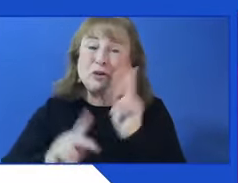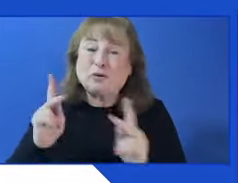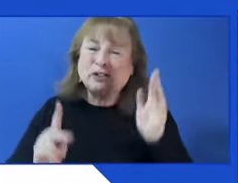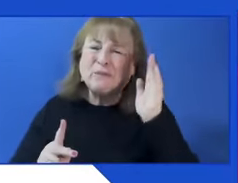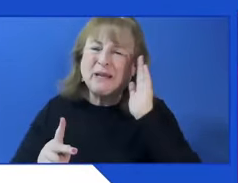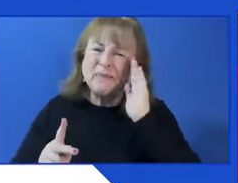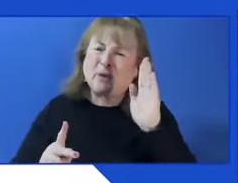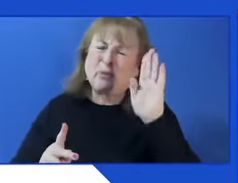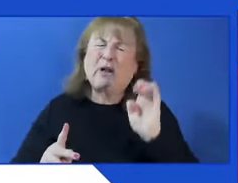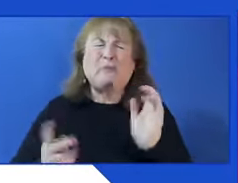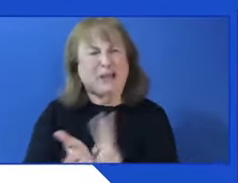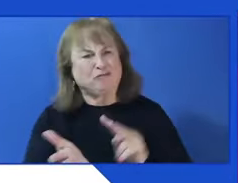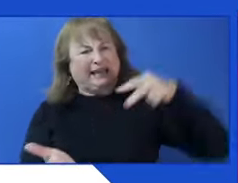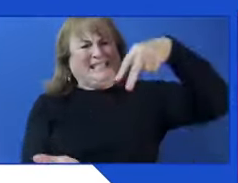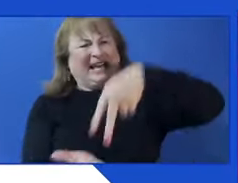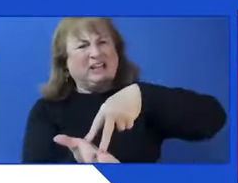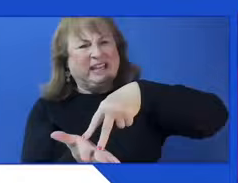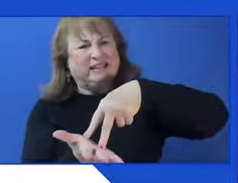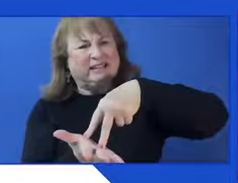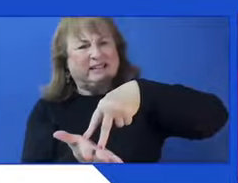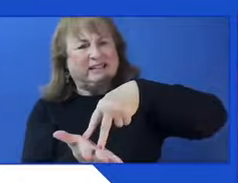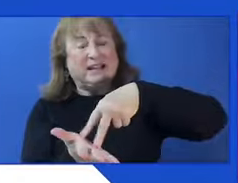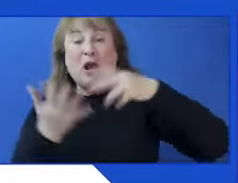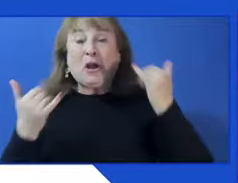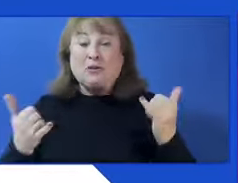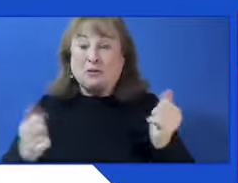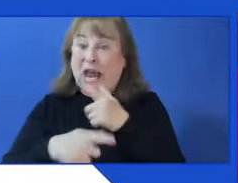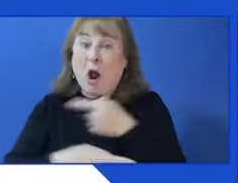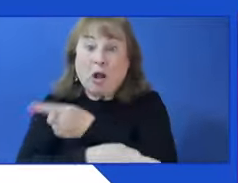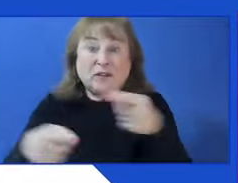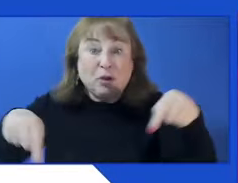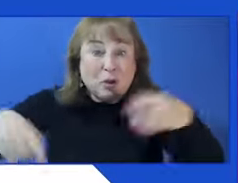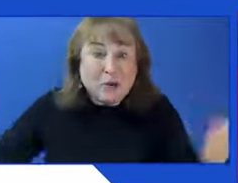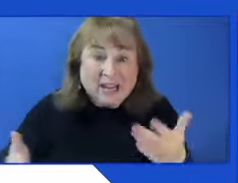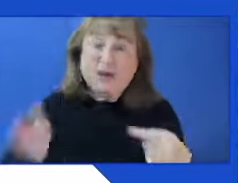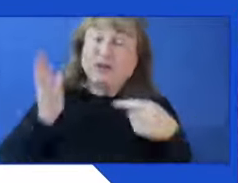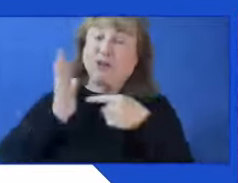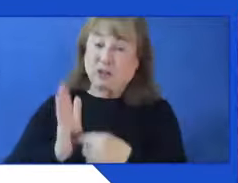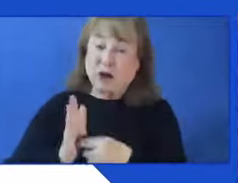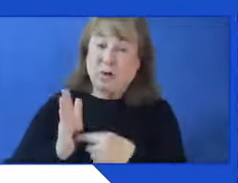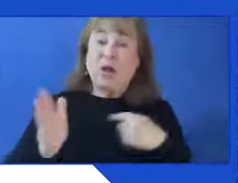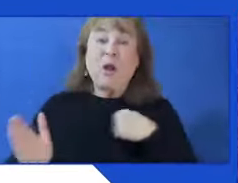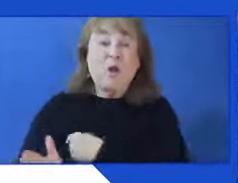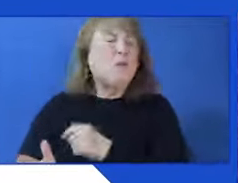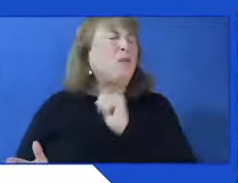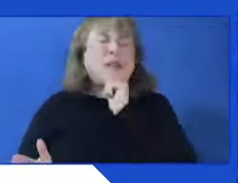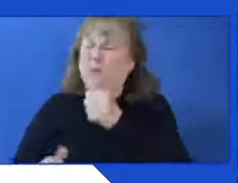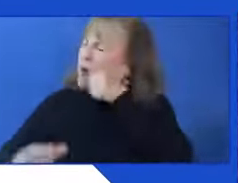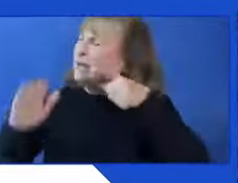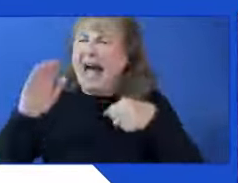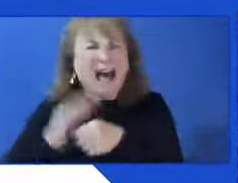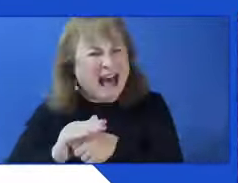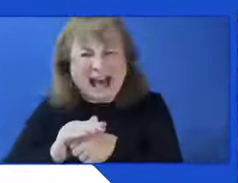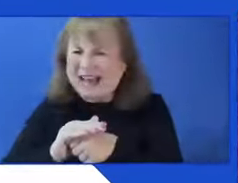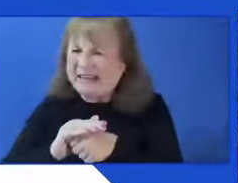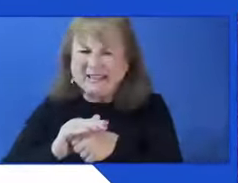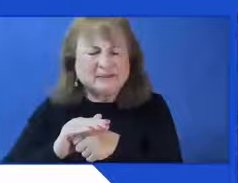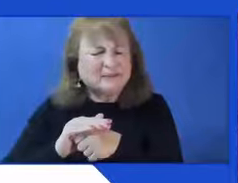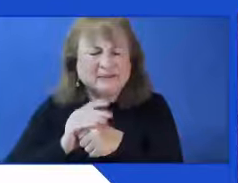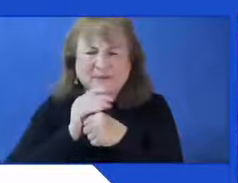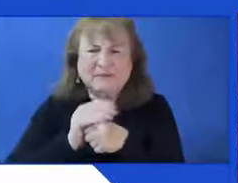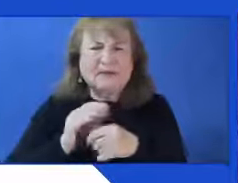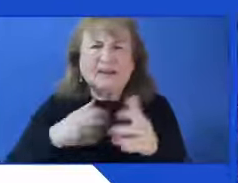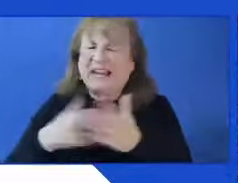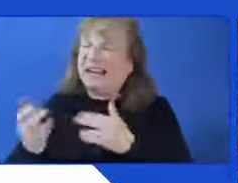be resilient. And today, all of you are here showing we will not hide in the face of